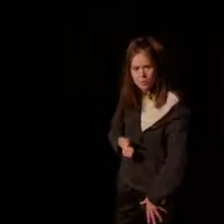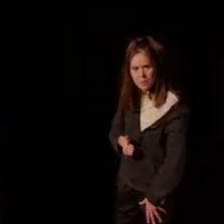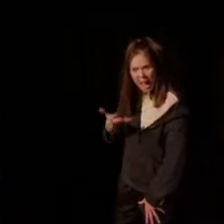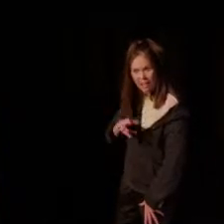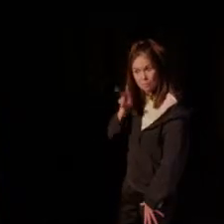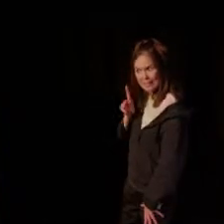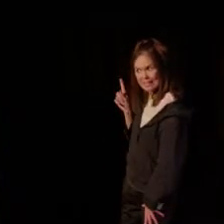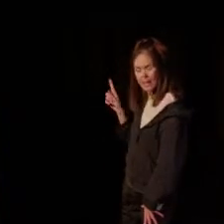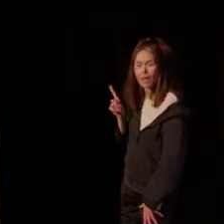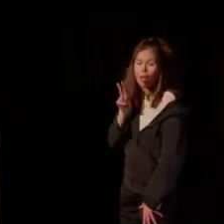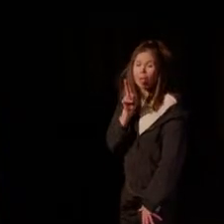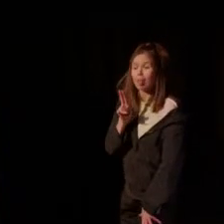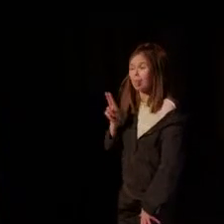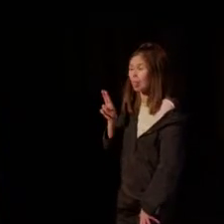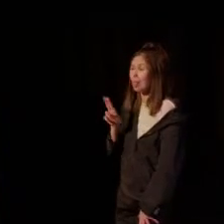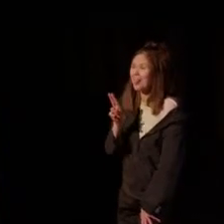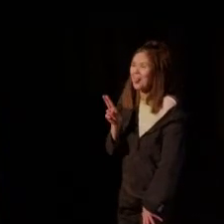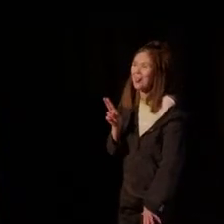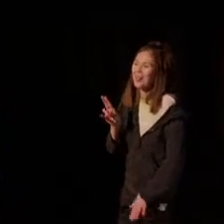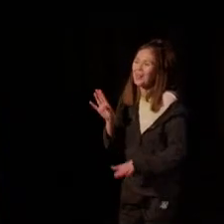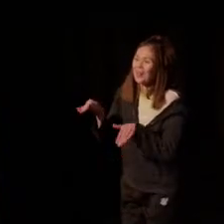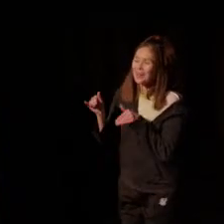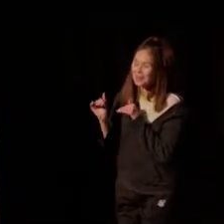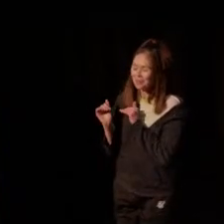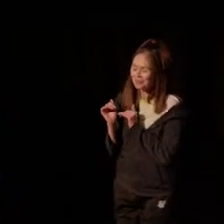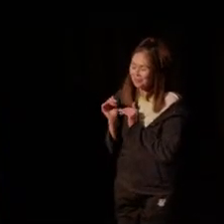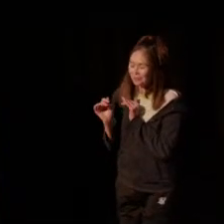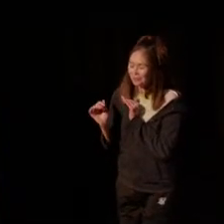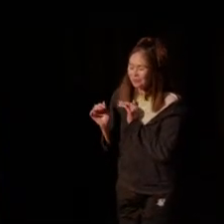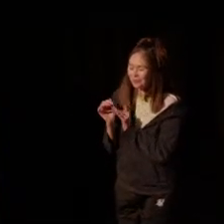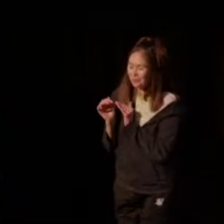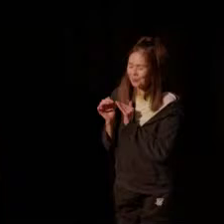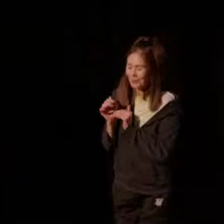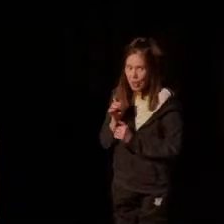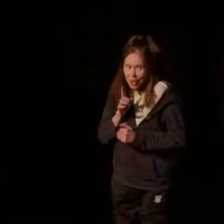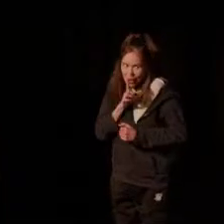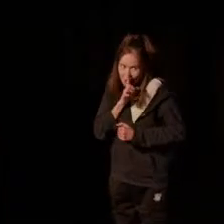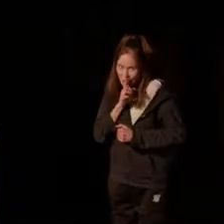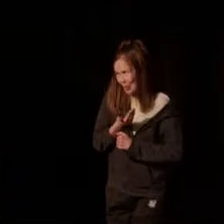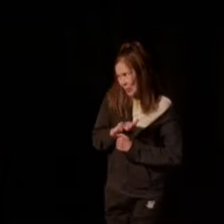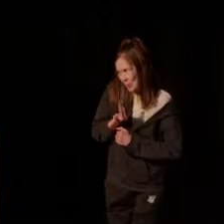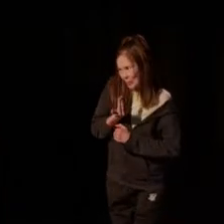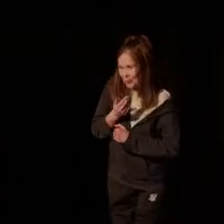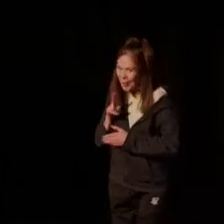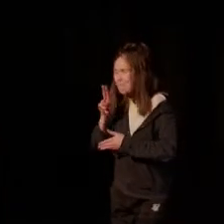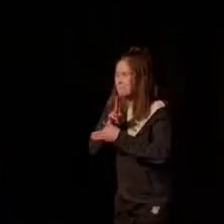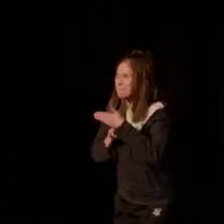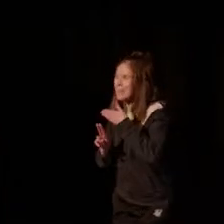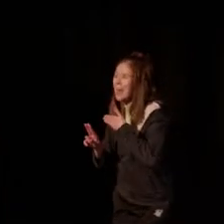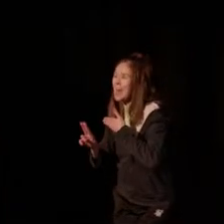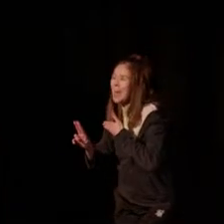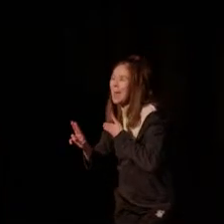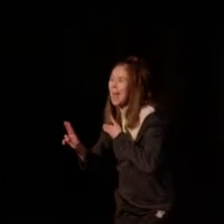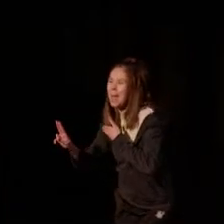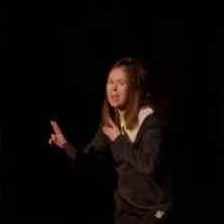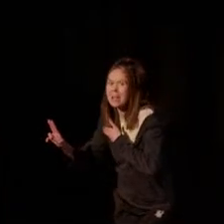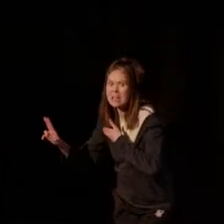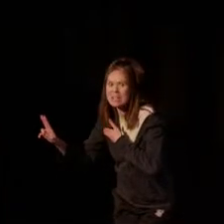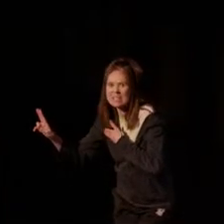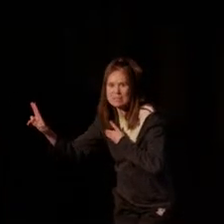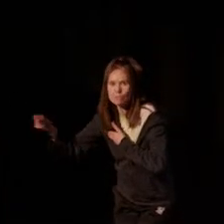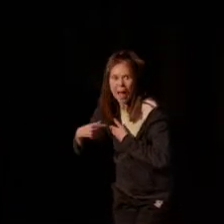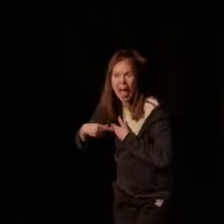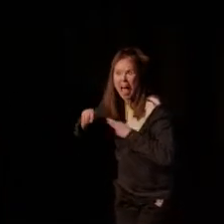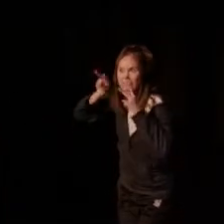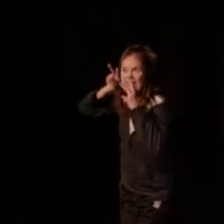skulking in corners, wishing clocks more swift, hours, minutes, noon and midnight, and all eyes